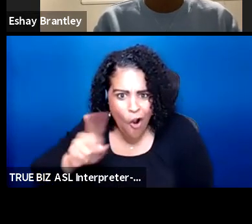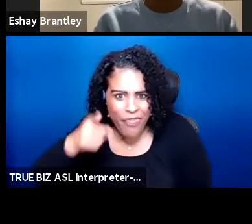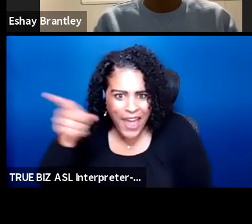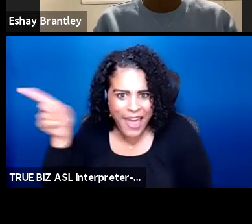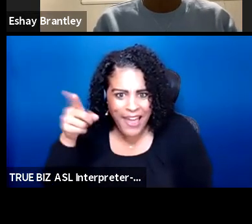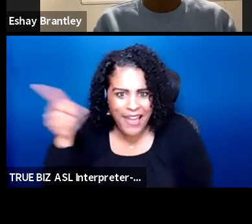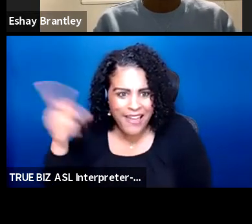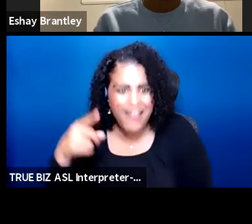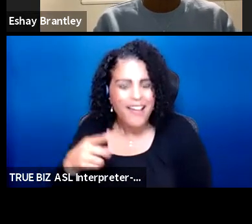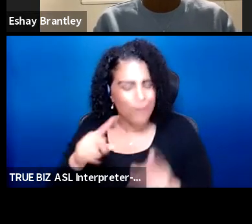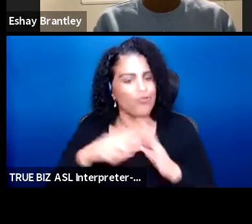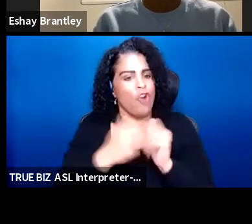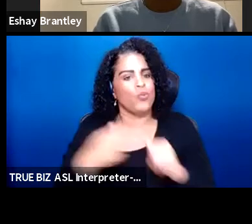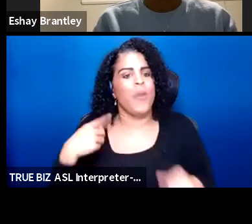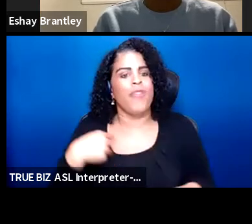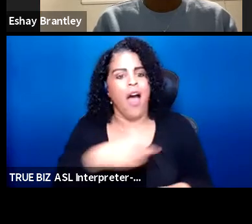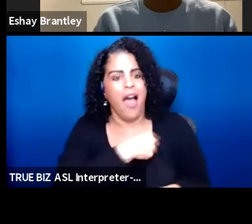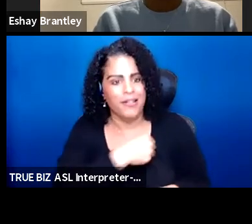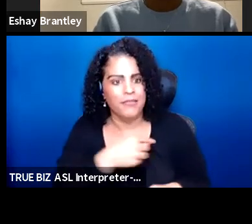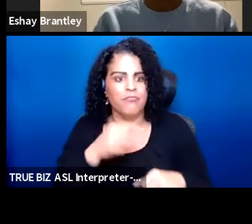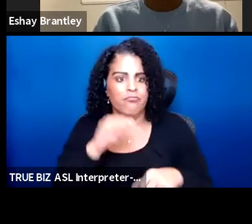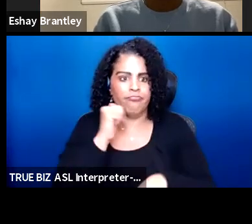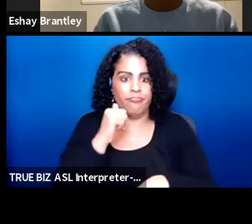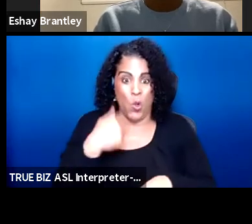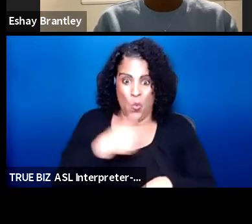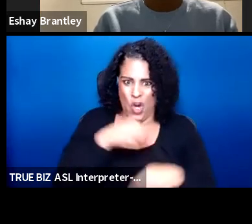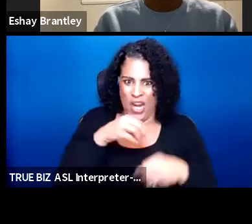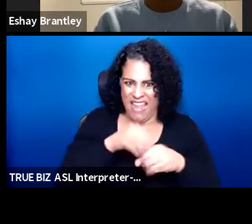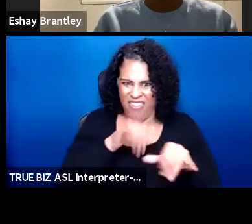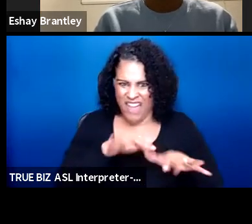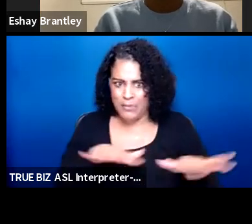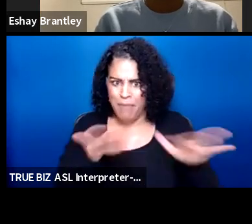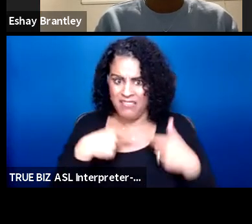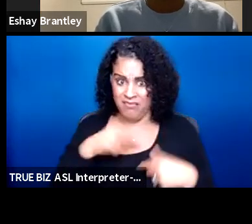Kind of starts with us, kind of almost like we're in a space, we're looking around and